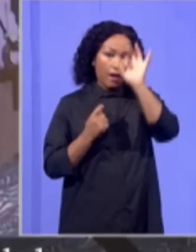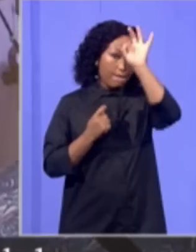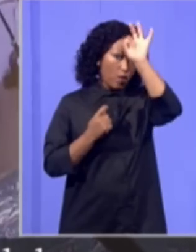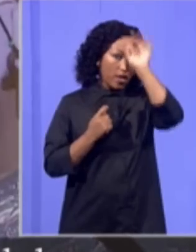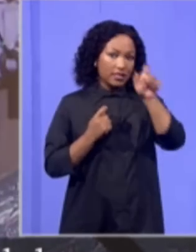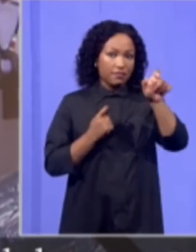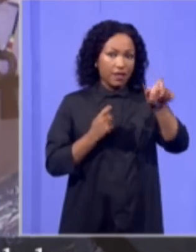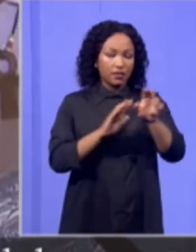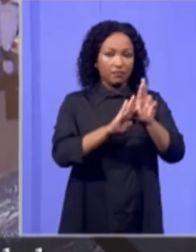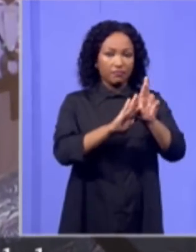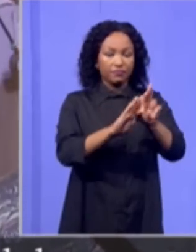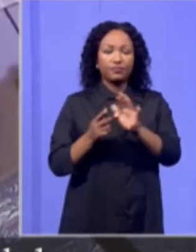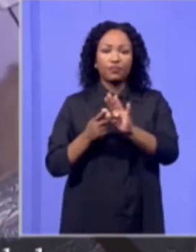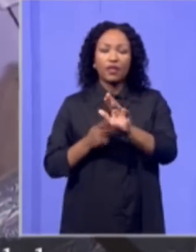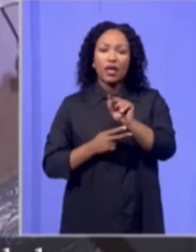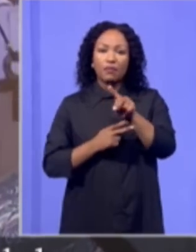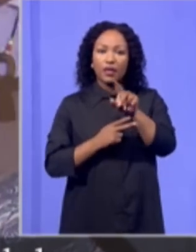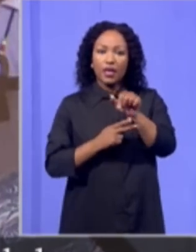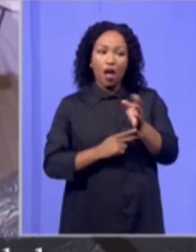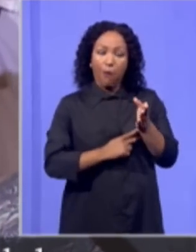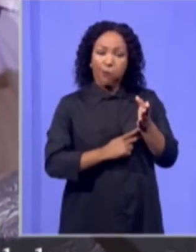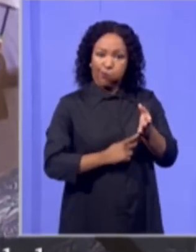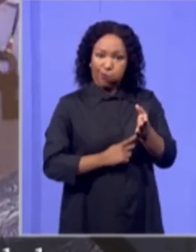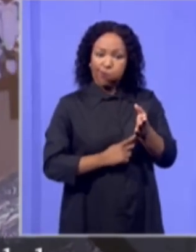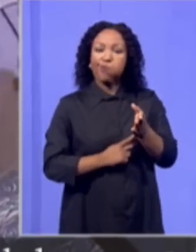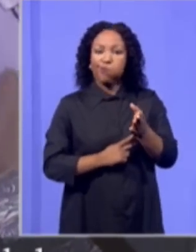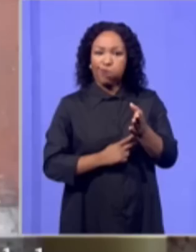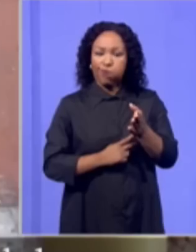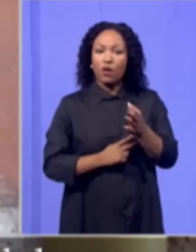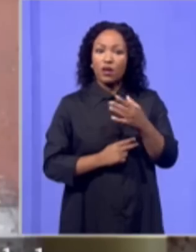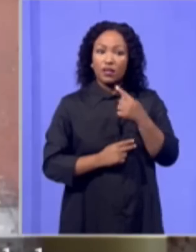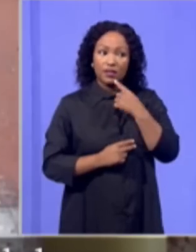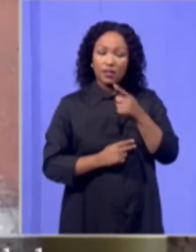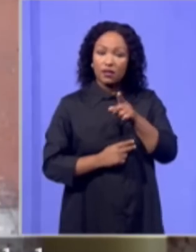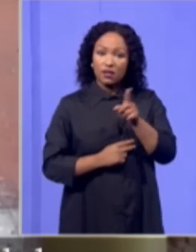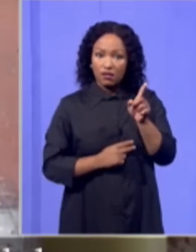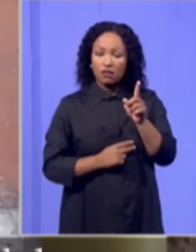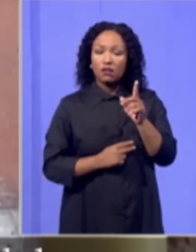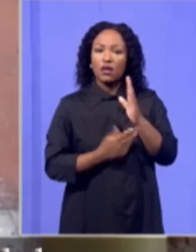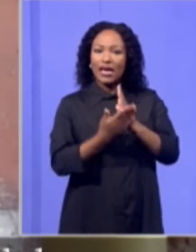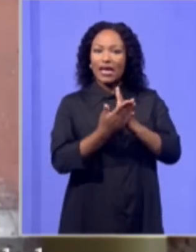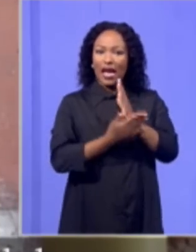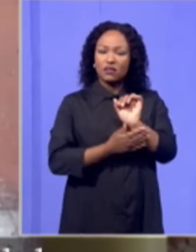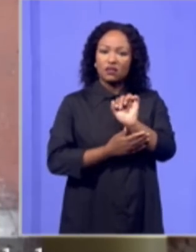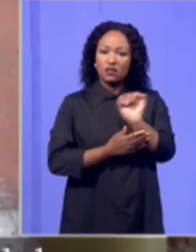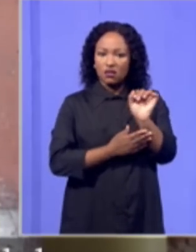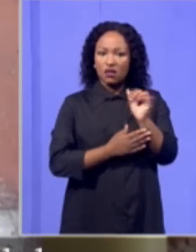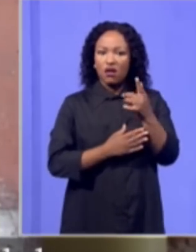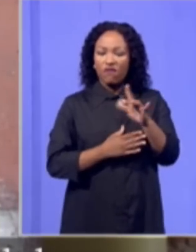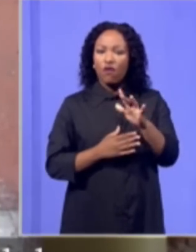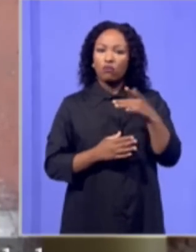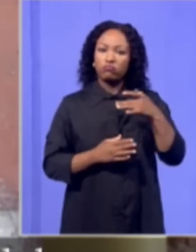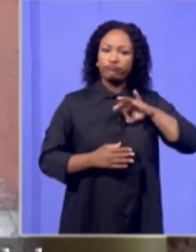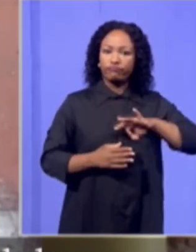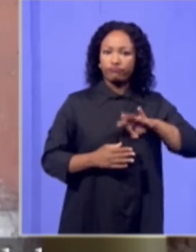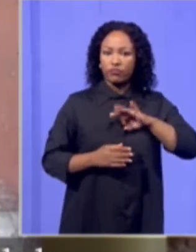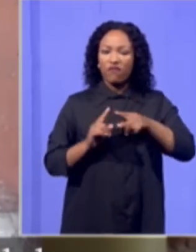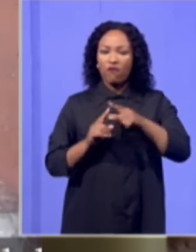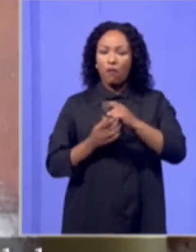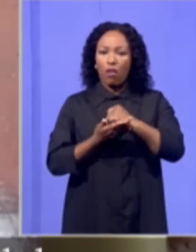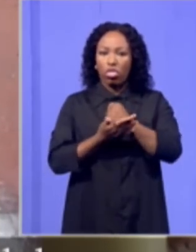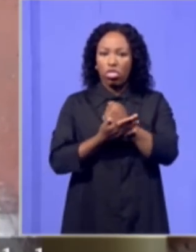NPA le yona e ne e le teng. Gape ba batla gore ditokololo tsa bone di ungwelwe go tswa mo kgwebong ya bodirelo jwa motokwane